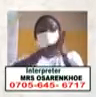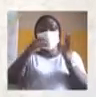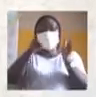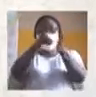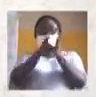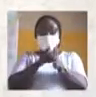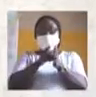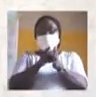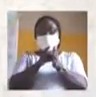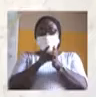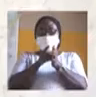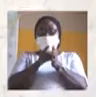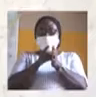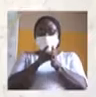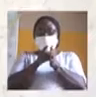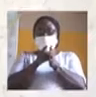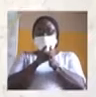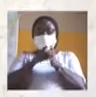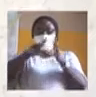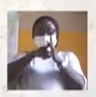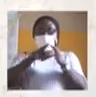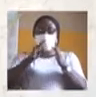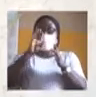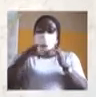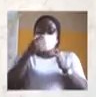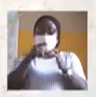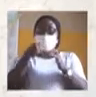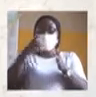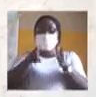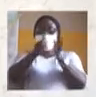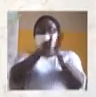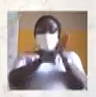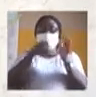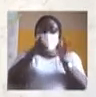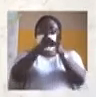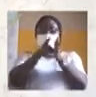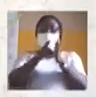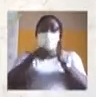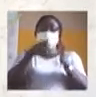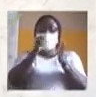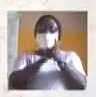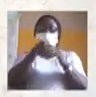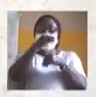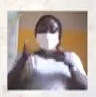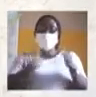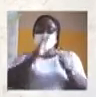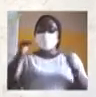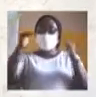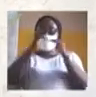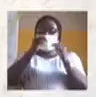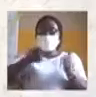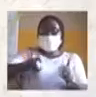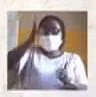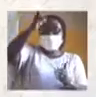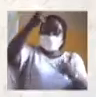You start by saying the law of demand states that all things being equal, the higher the price, the lower the quantity that is